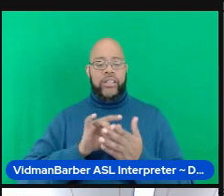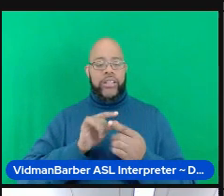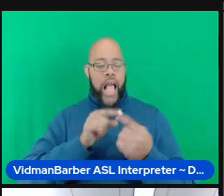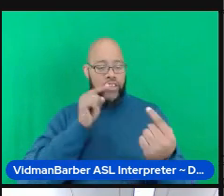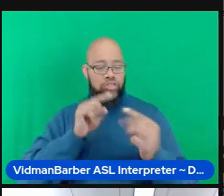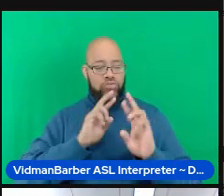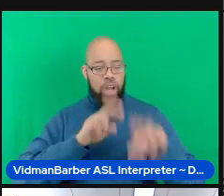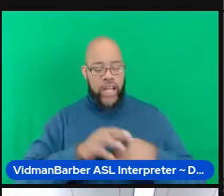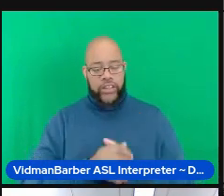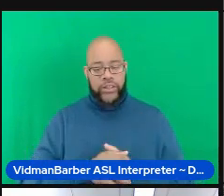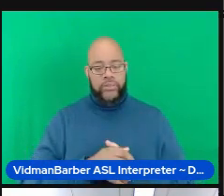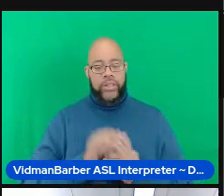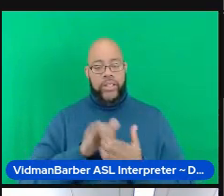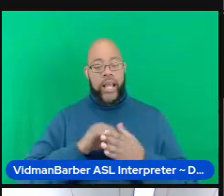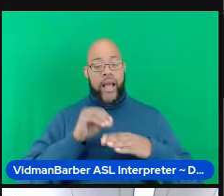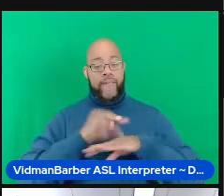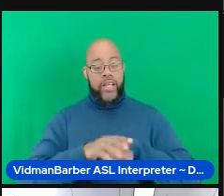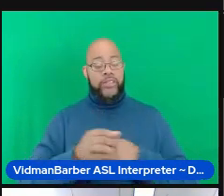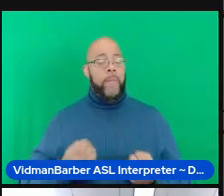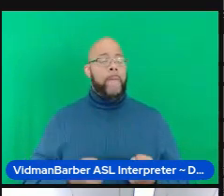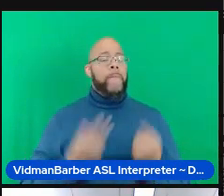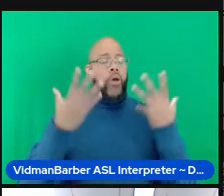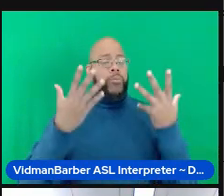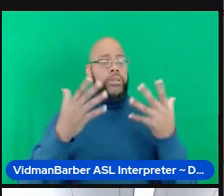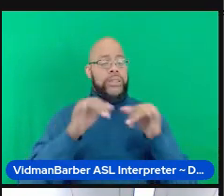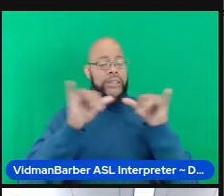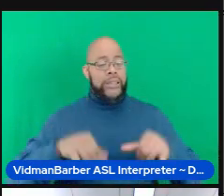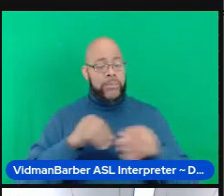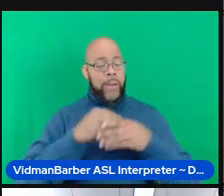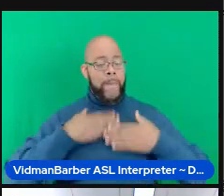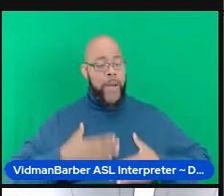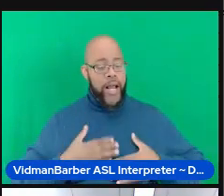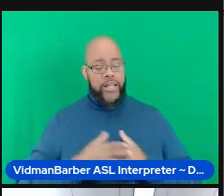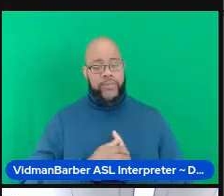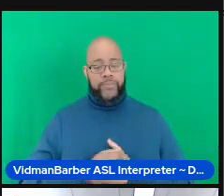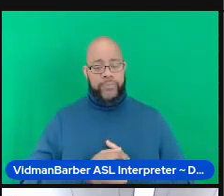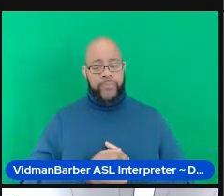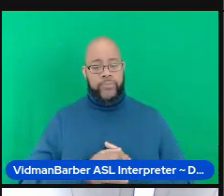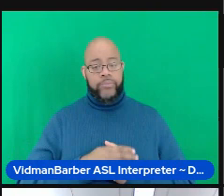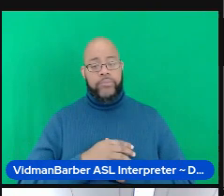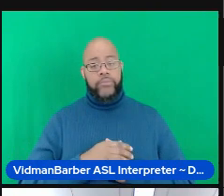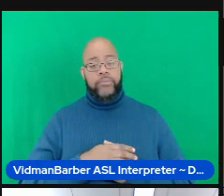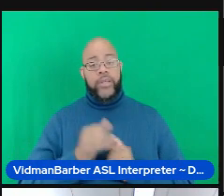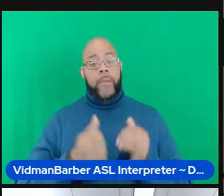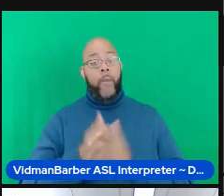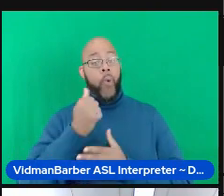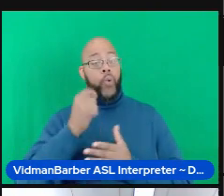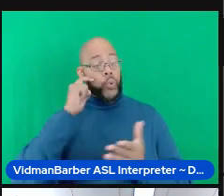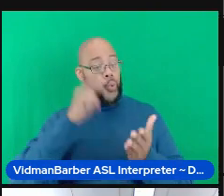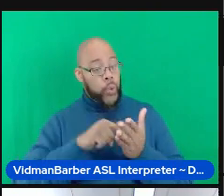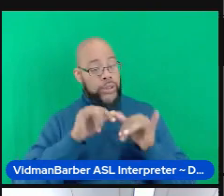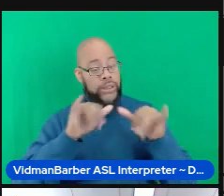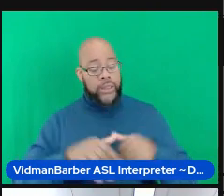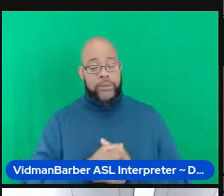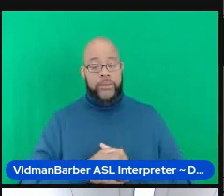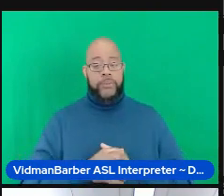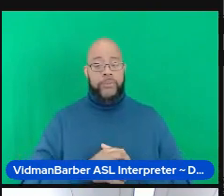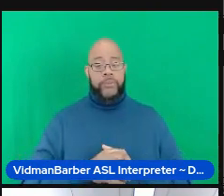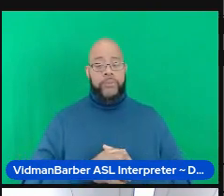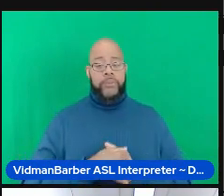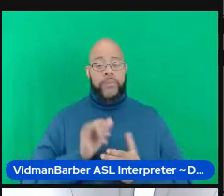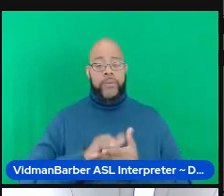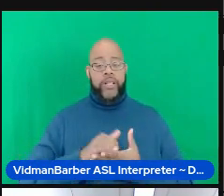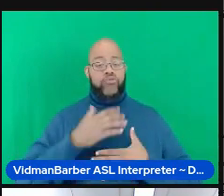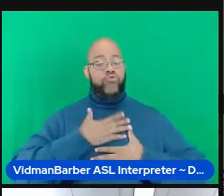And it affects multiple organ systems in the body. And the most notable systems are the